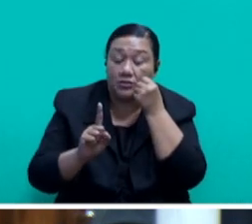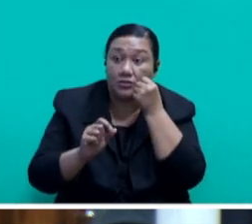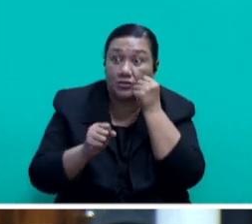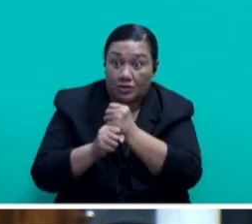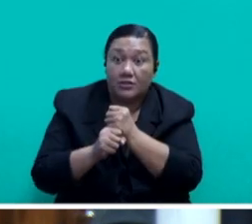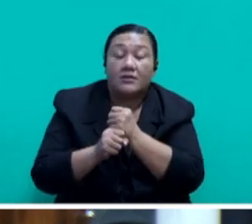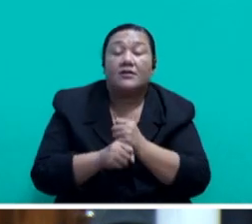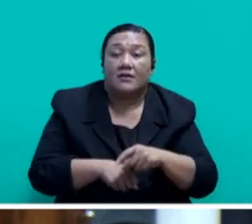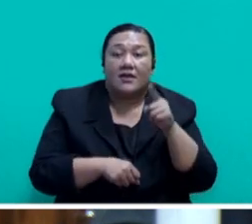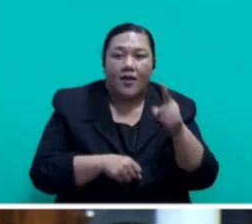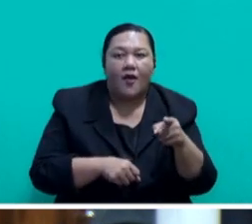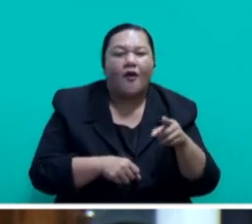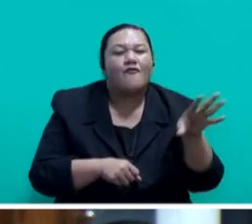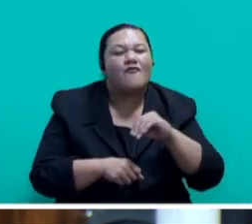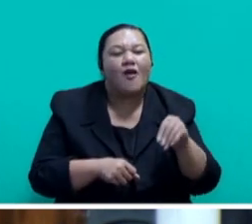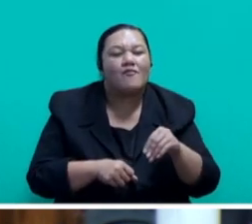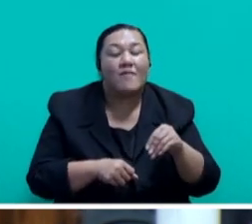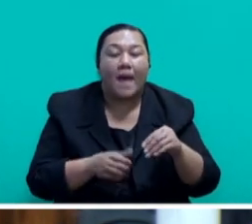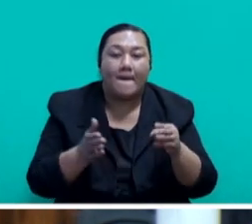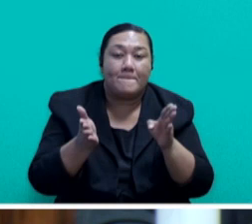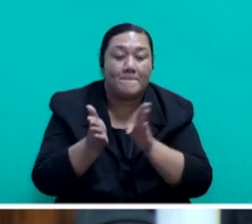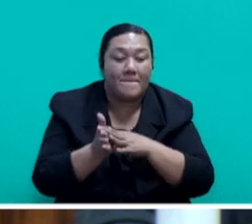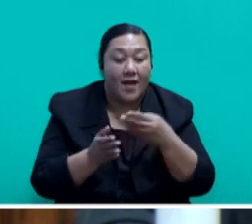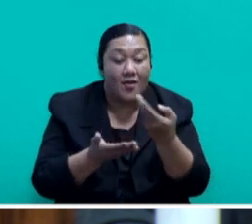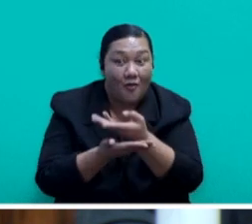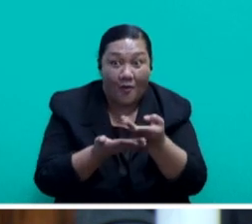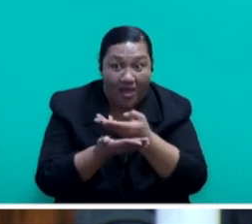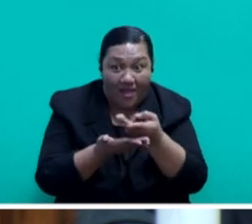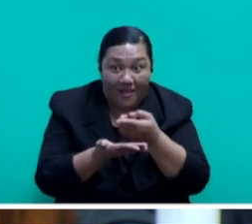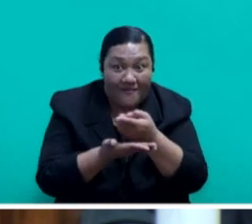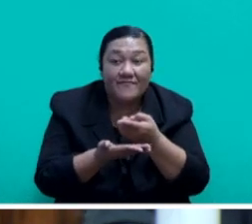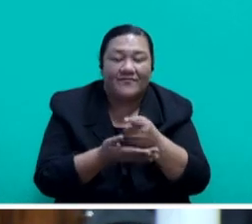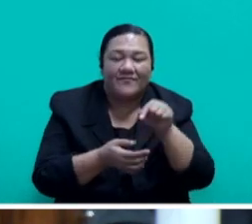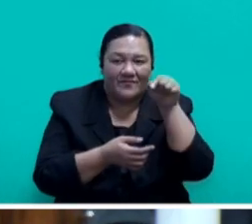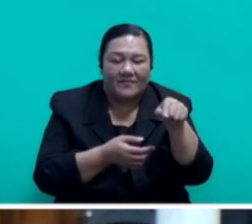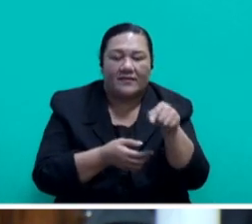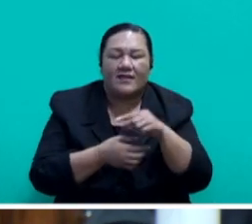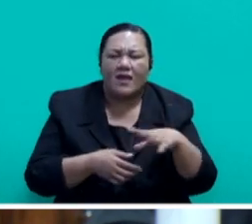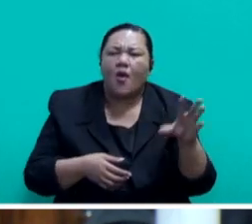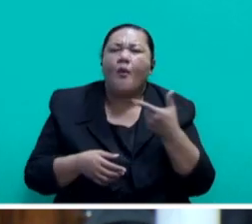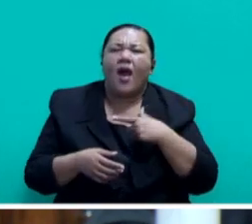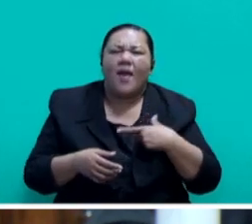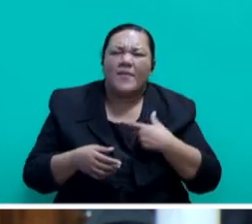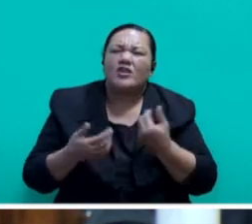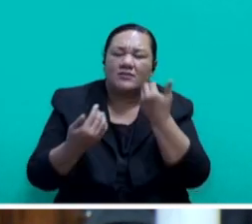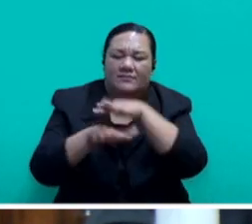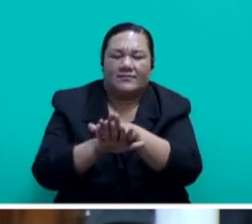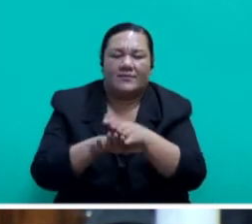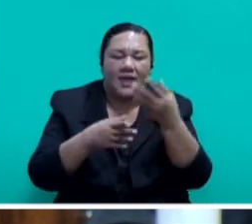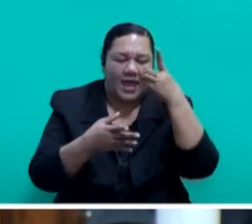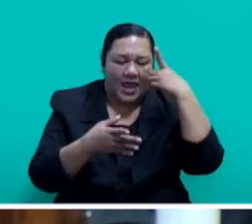and a well-crafted budget. We will continue to be innovative, inclusive, and stronger